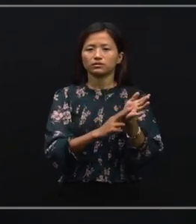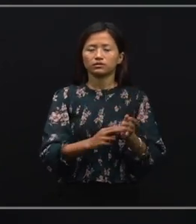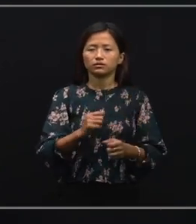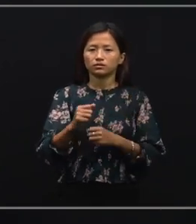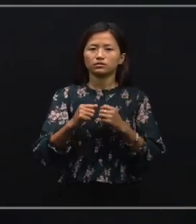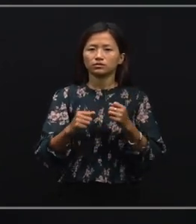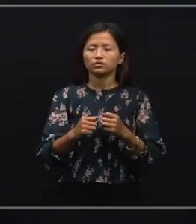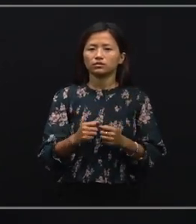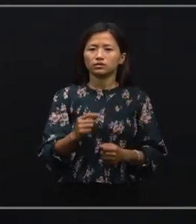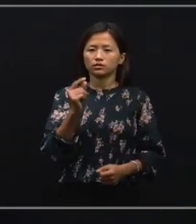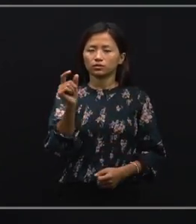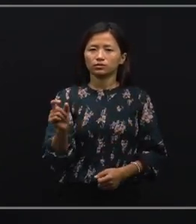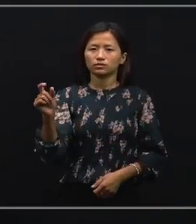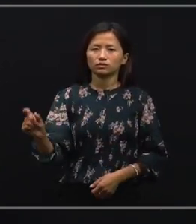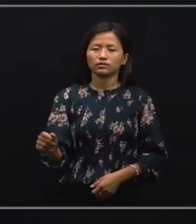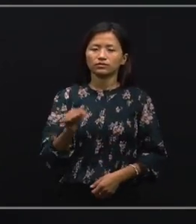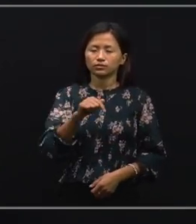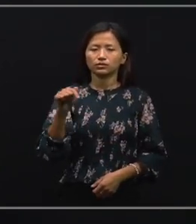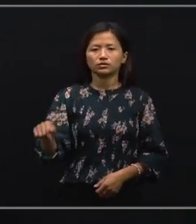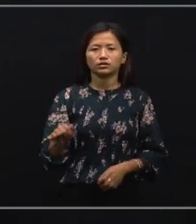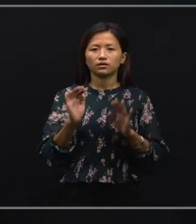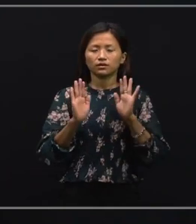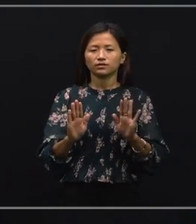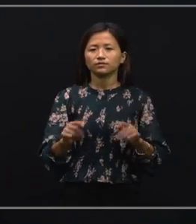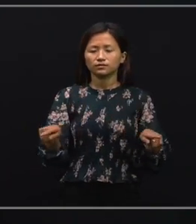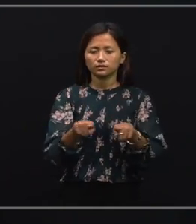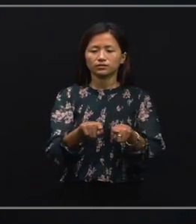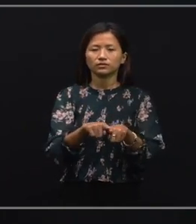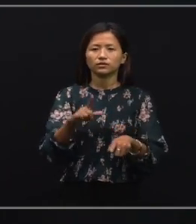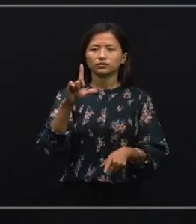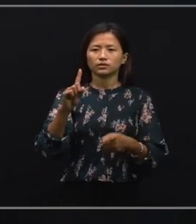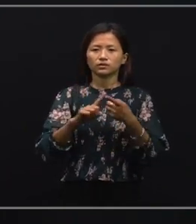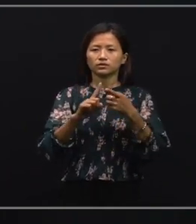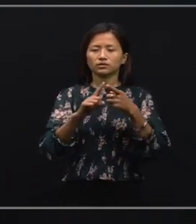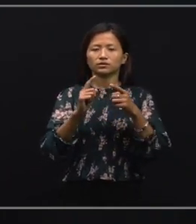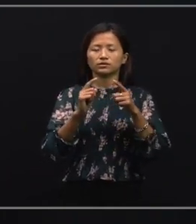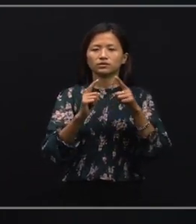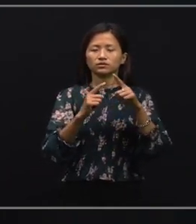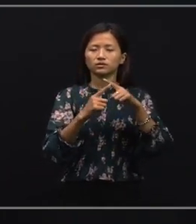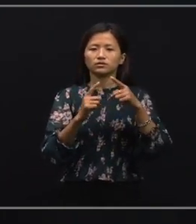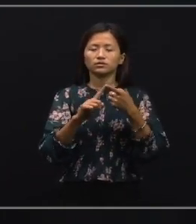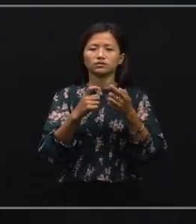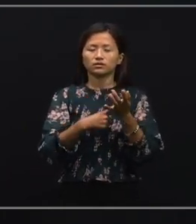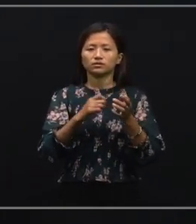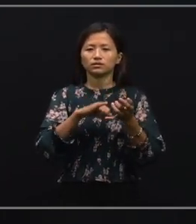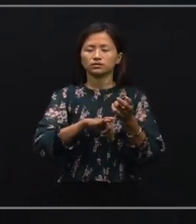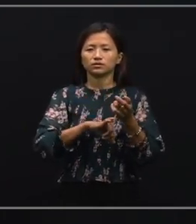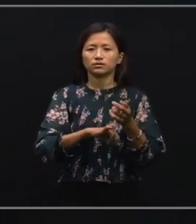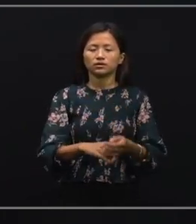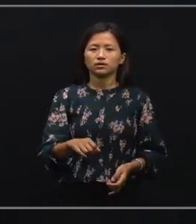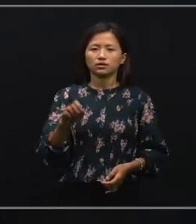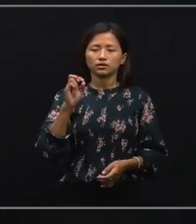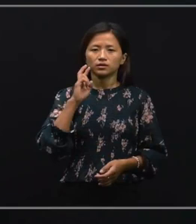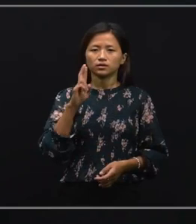us ride," alliteration means words which have same letters in two, three words following each other.